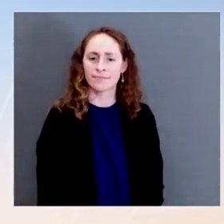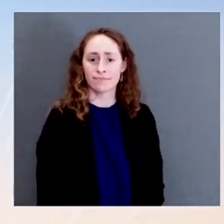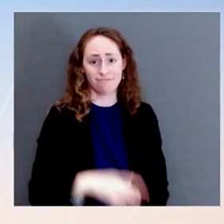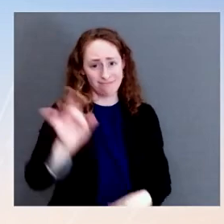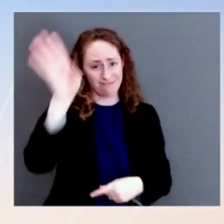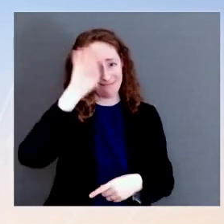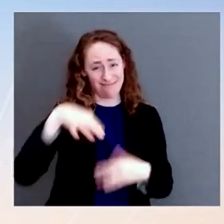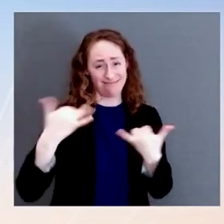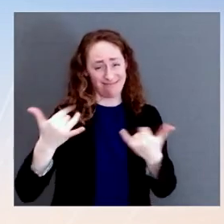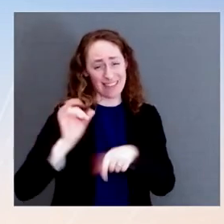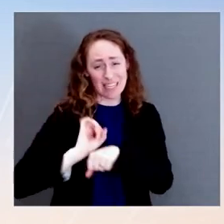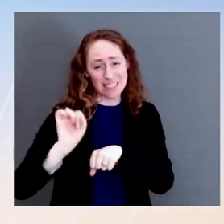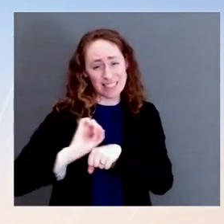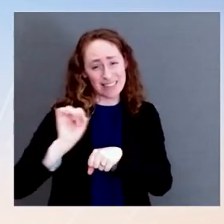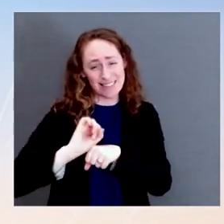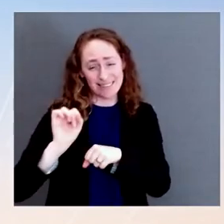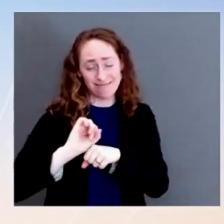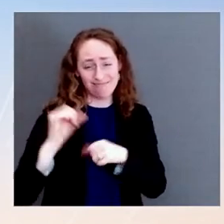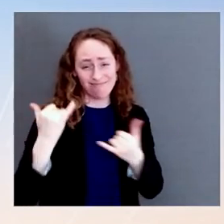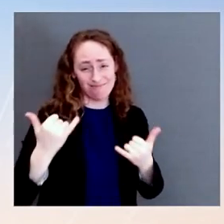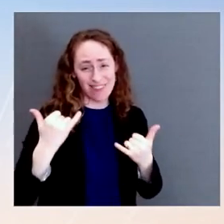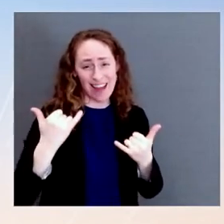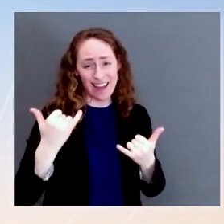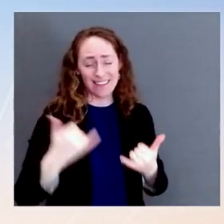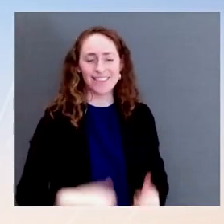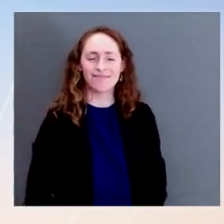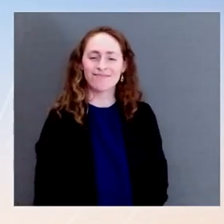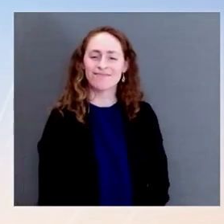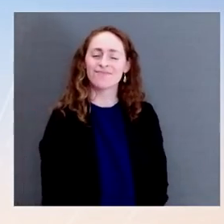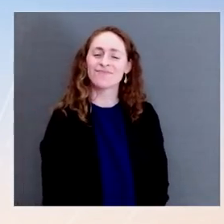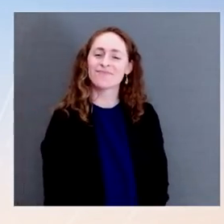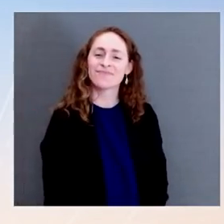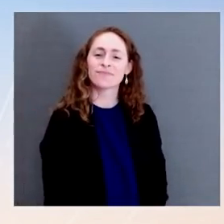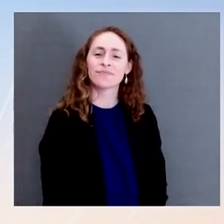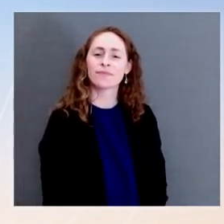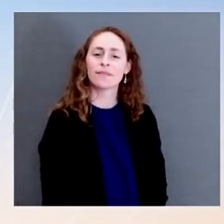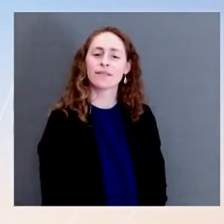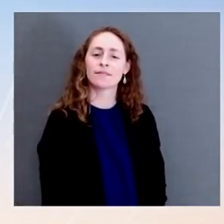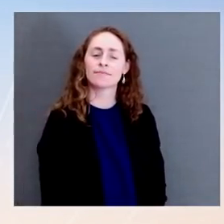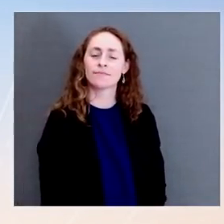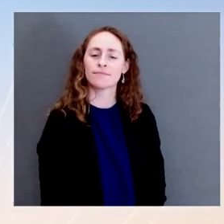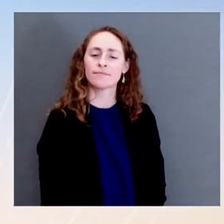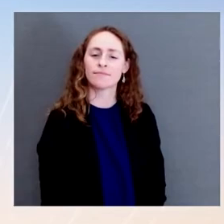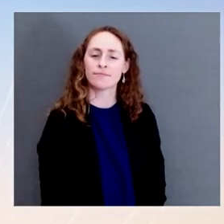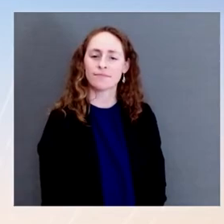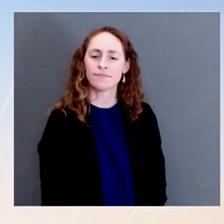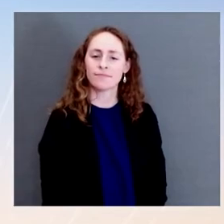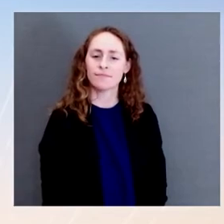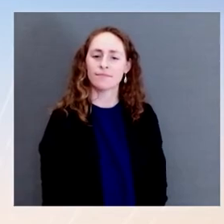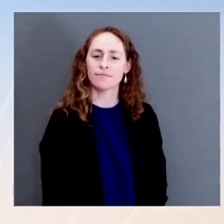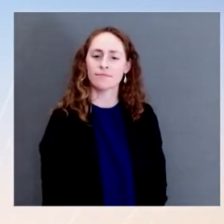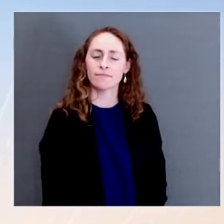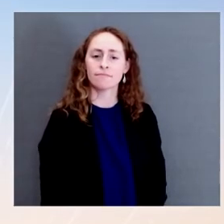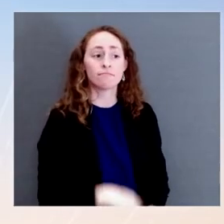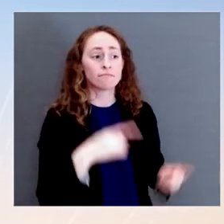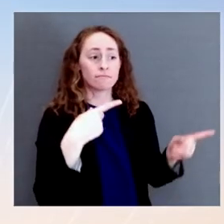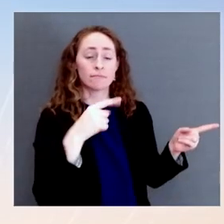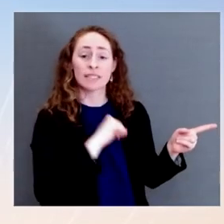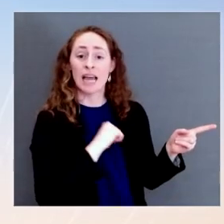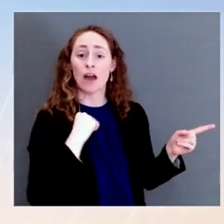Leader Schumer's effort and push to move this forward and get it done in the coming weeks. I guess what I'm asking is